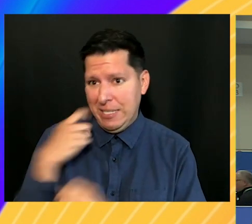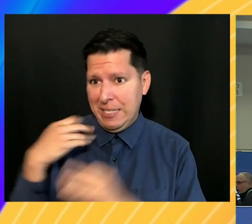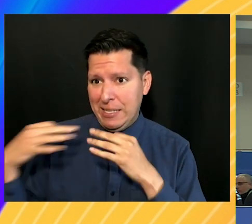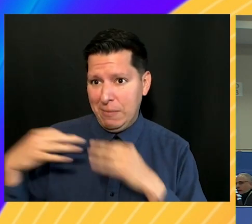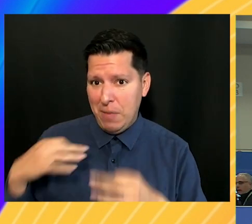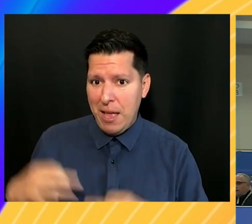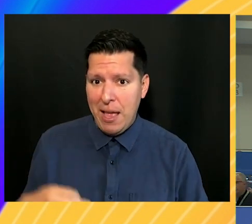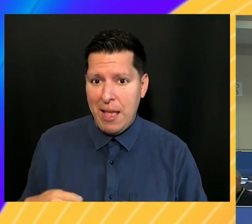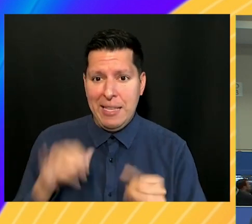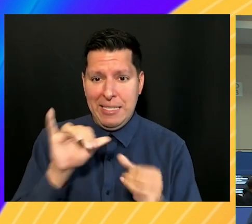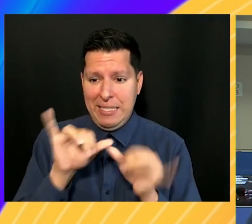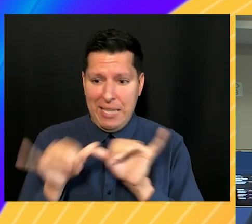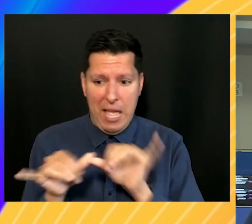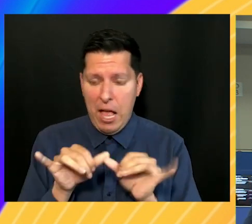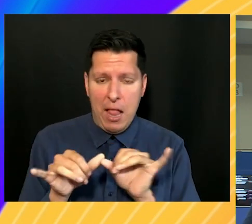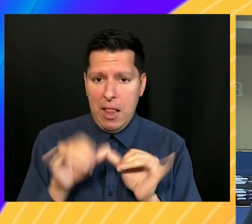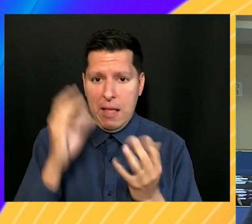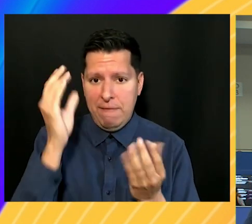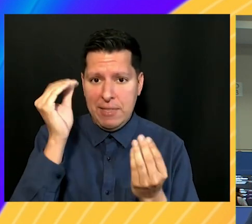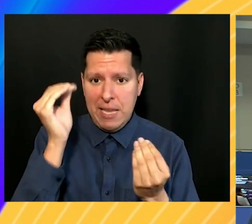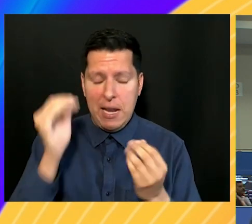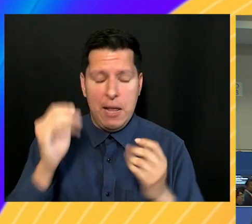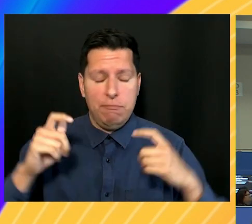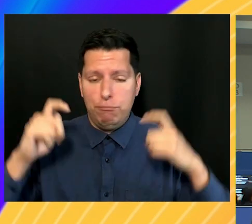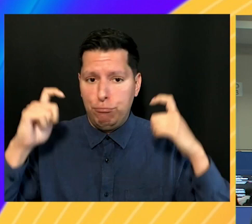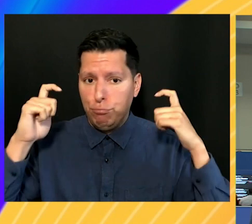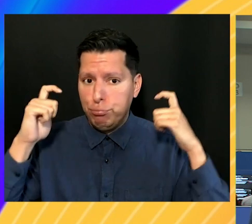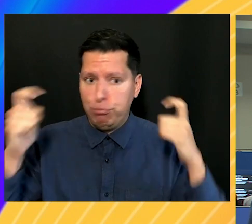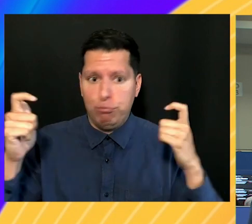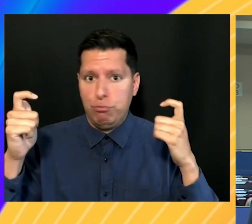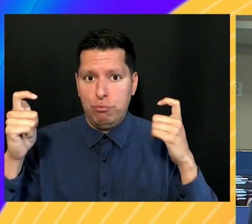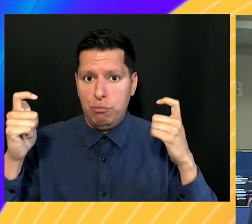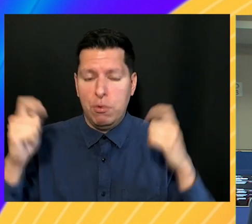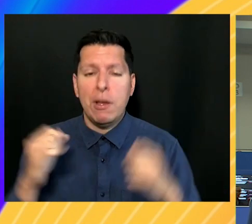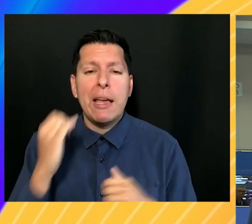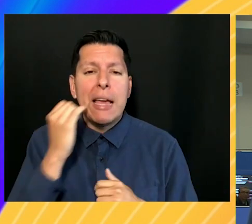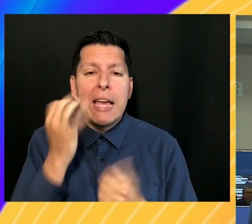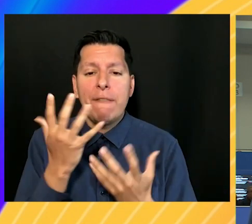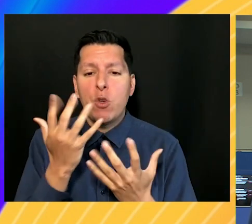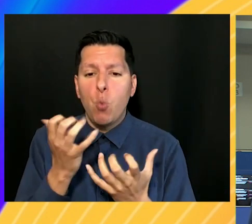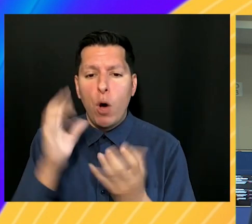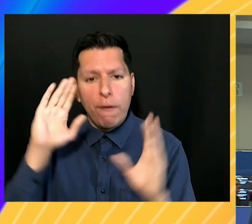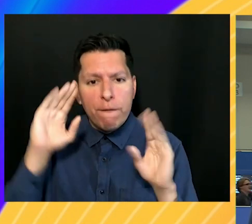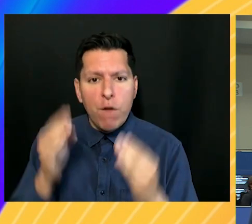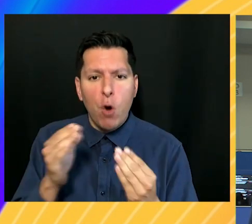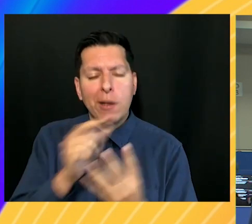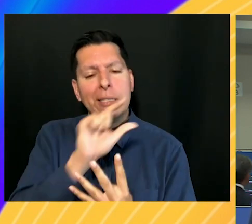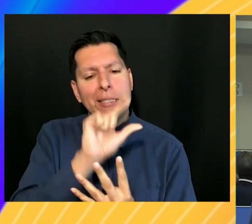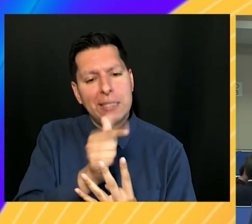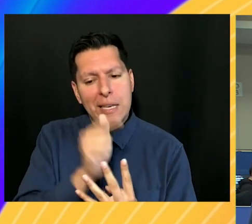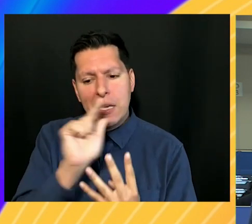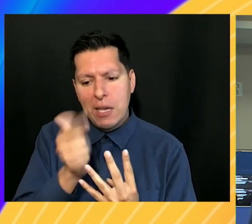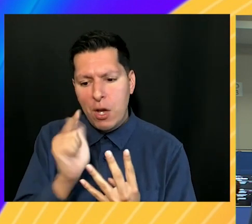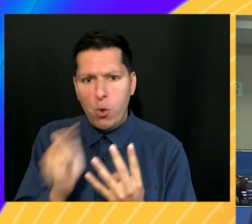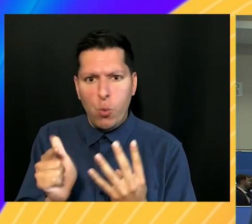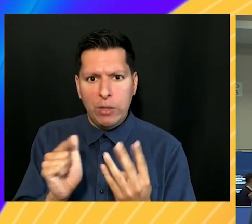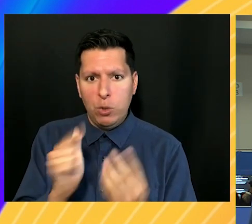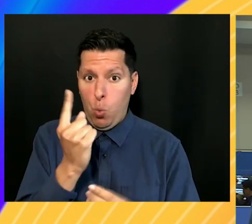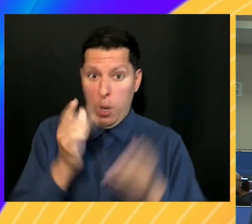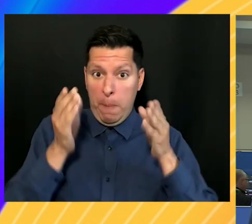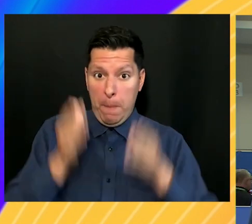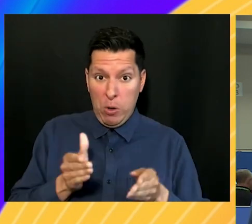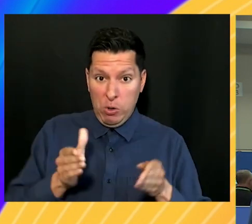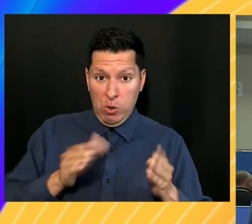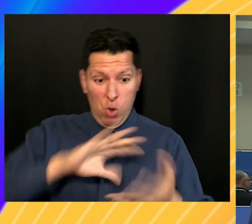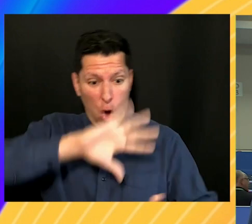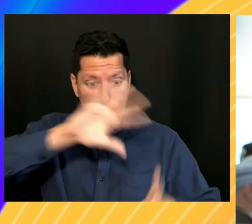of the data is just huge. So if we were to just sequence one person's whole genome and do it